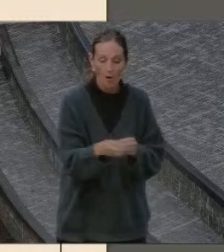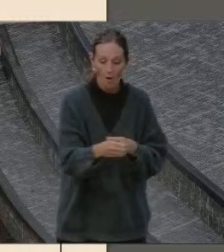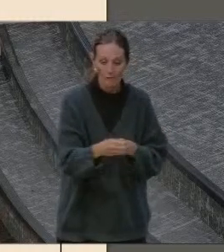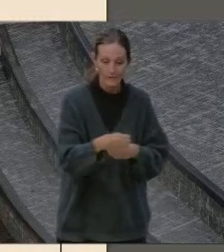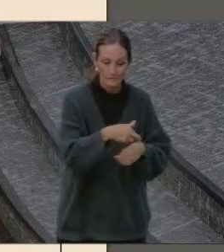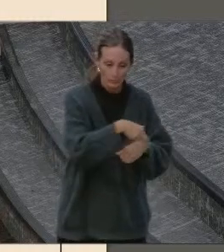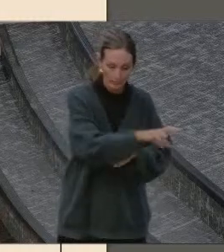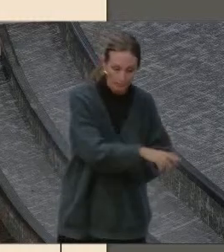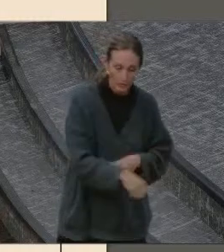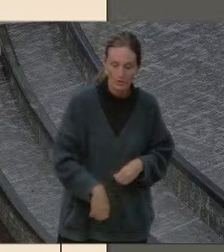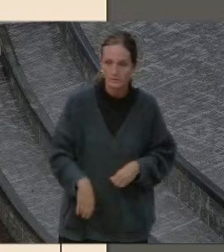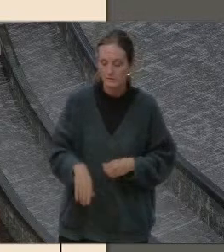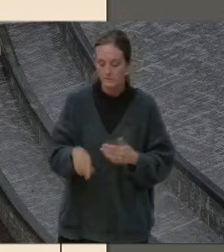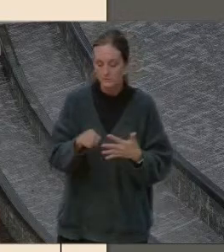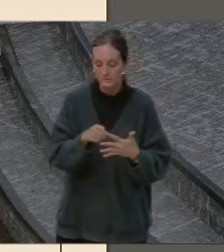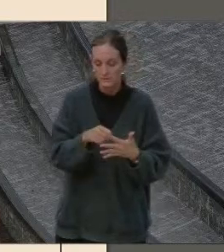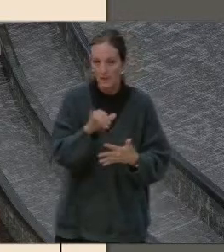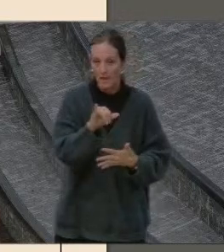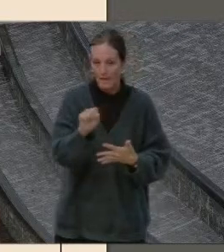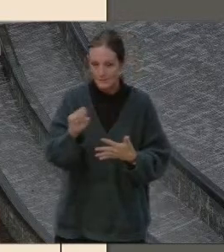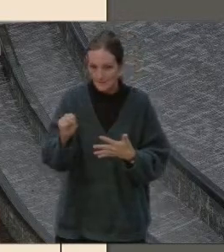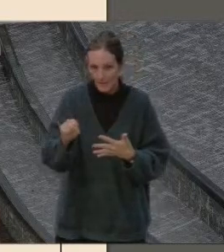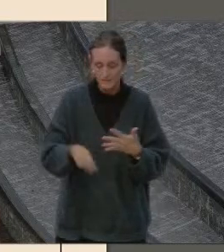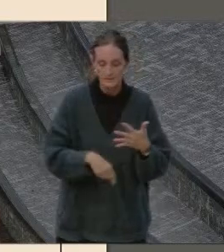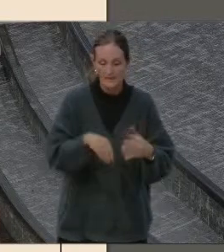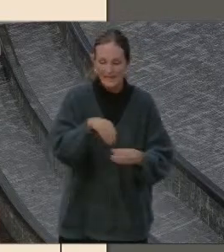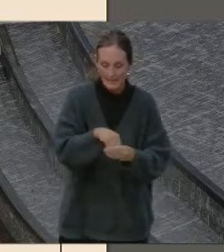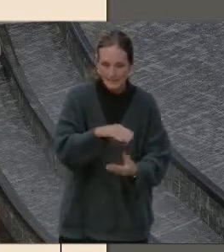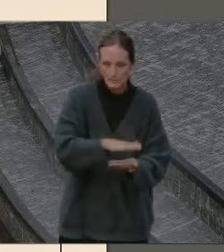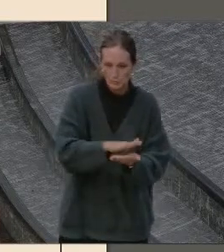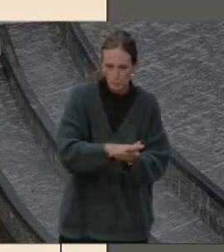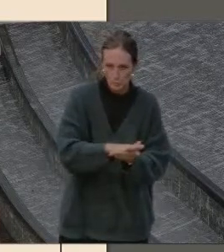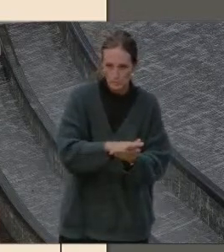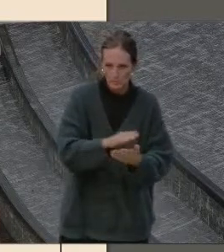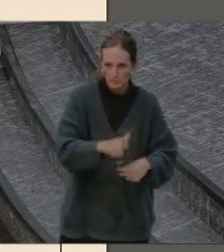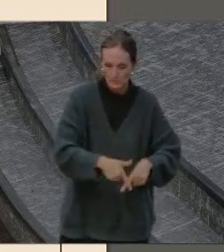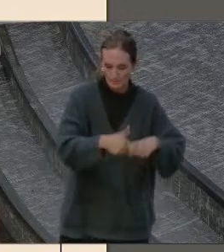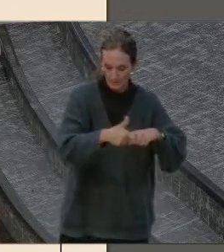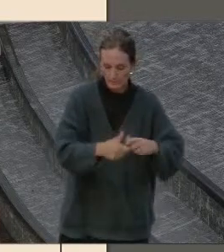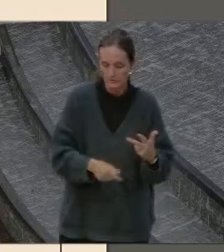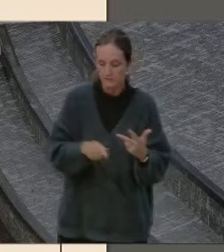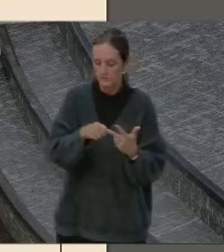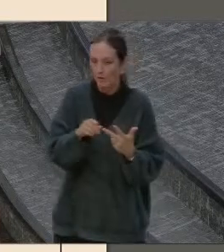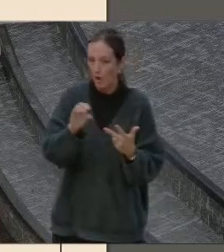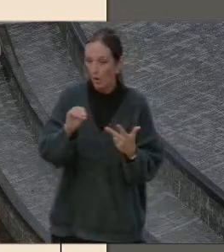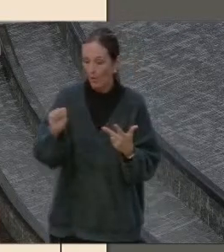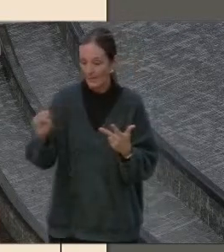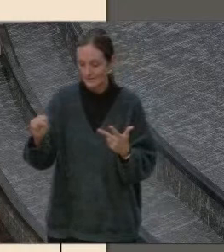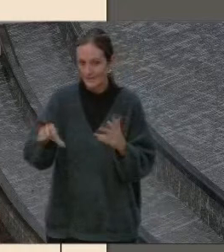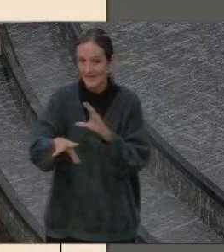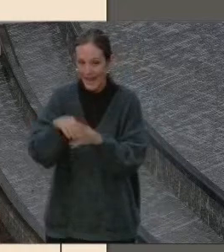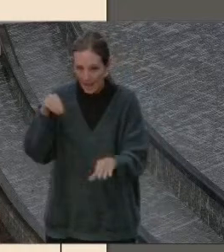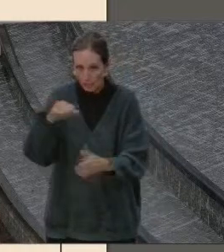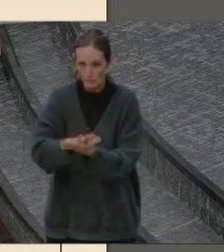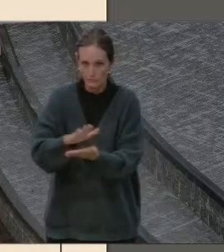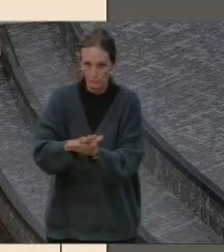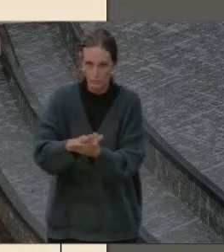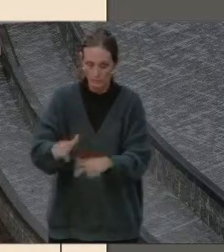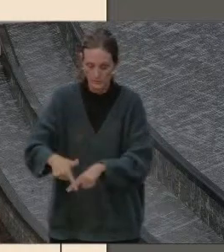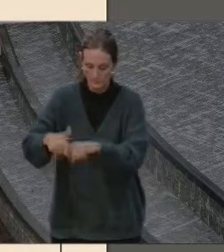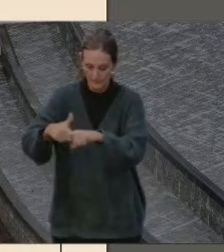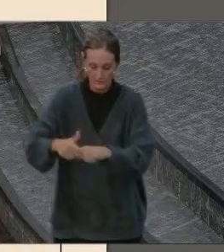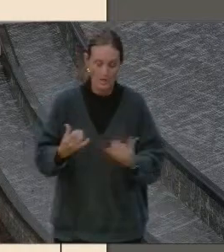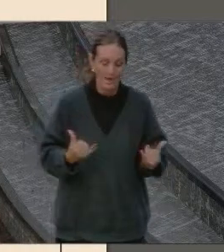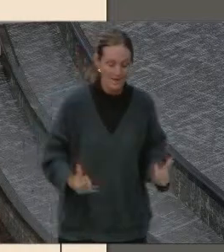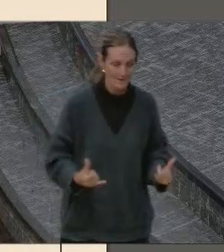or ISS, and out-of-school suspensions, or OSS. Perceived student misbehavior